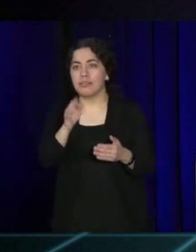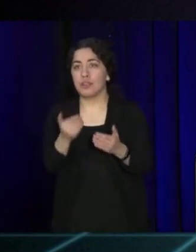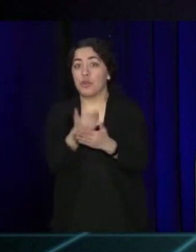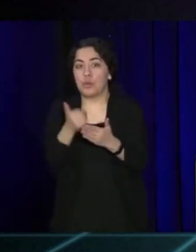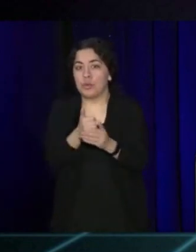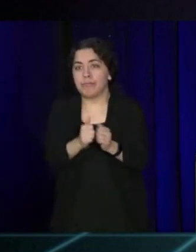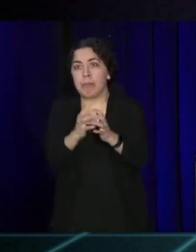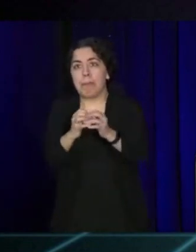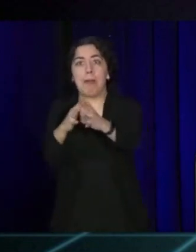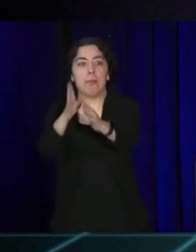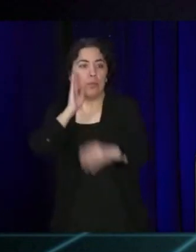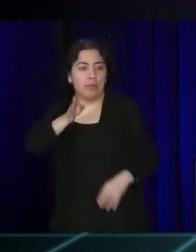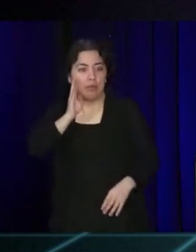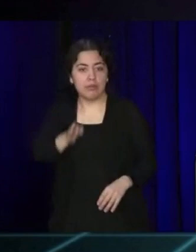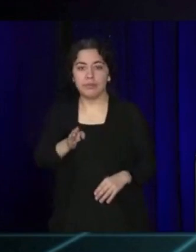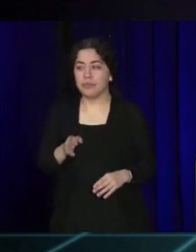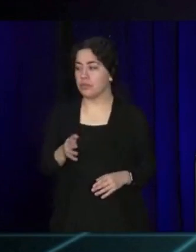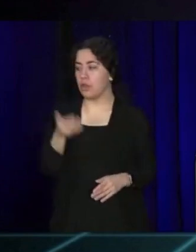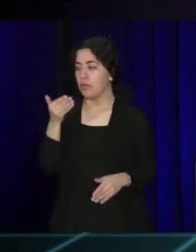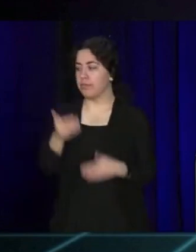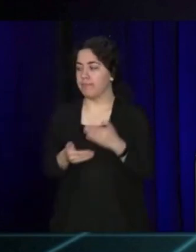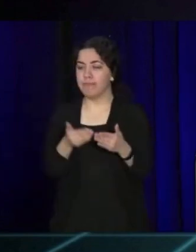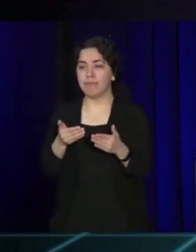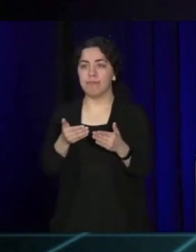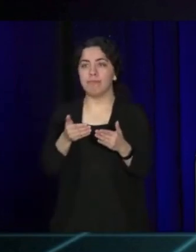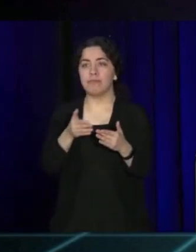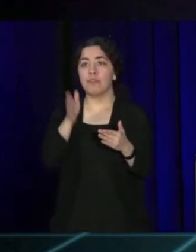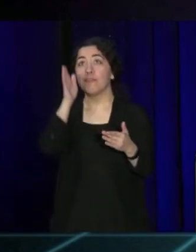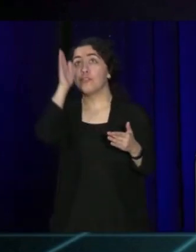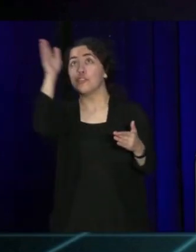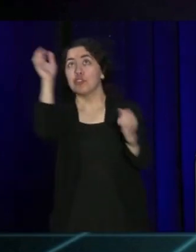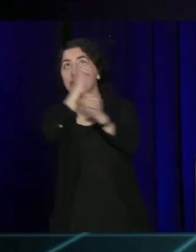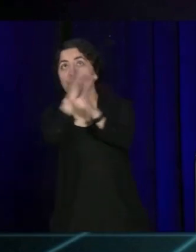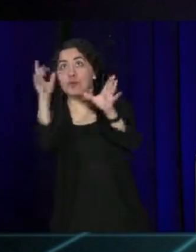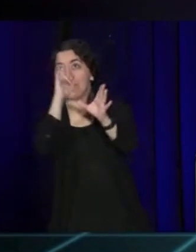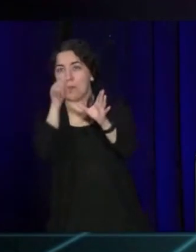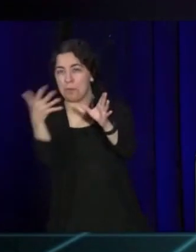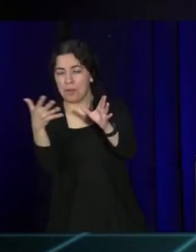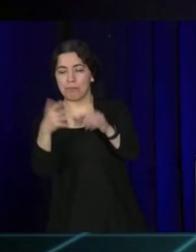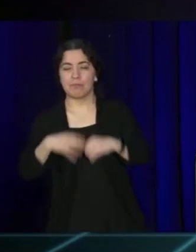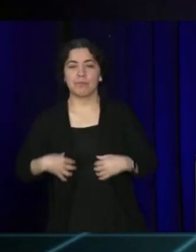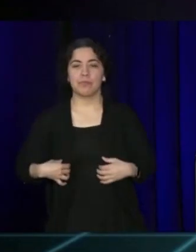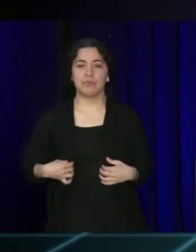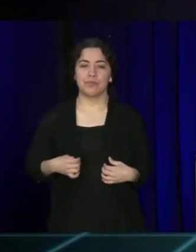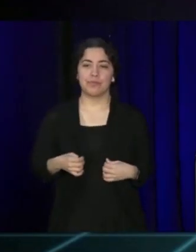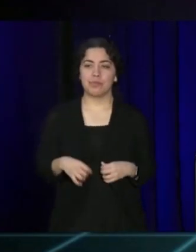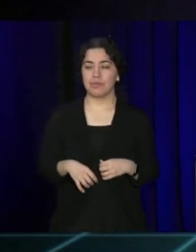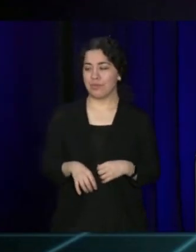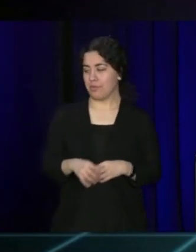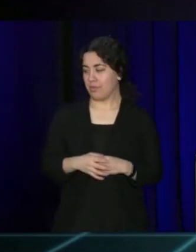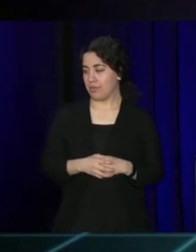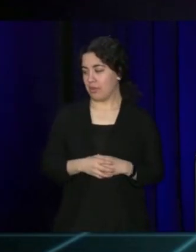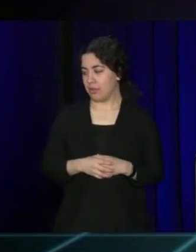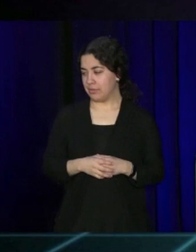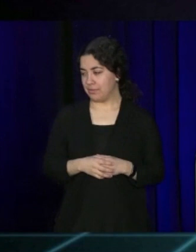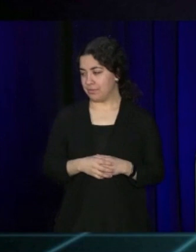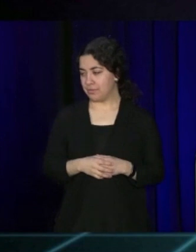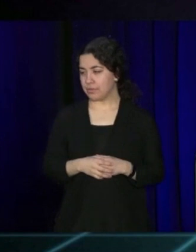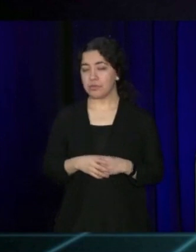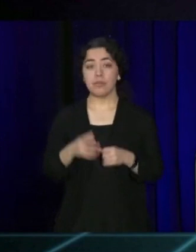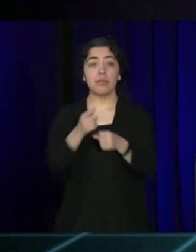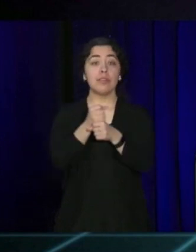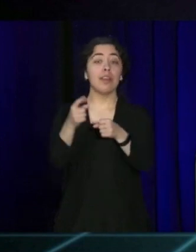so let's skip a bit to the future. So every year they come up with this post